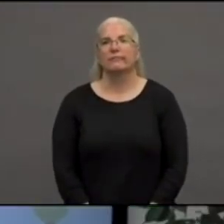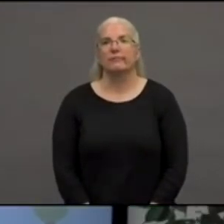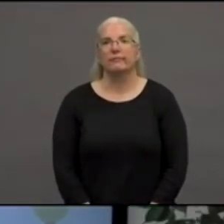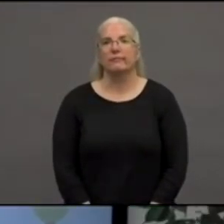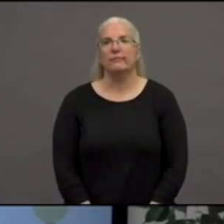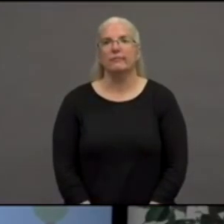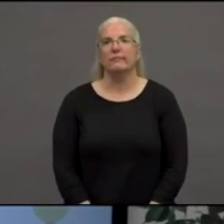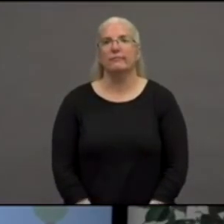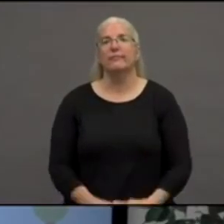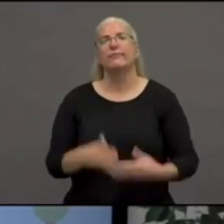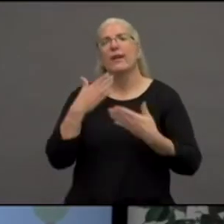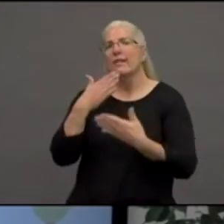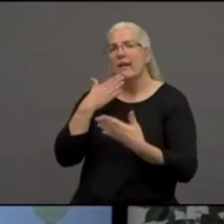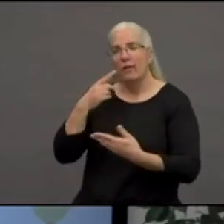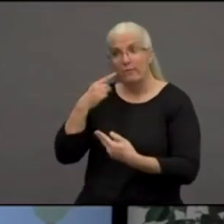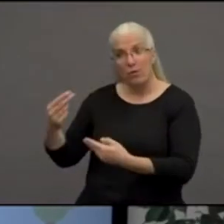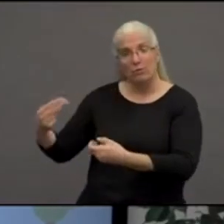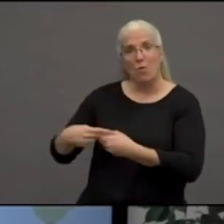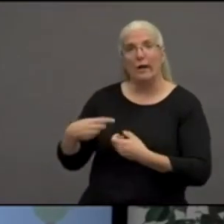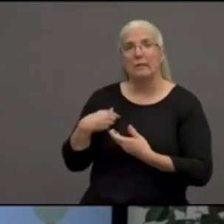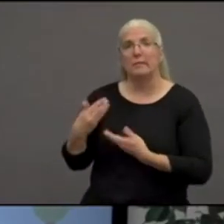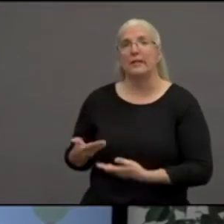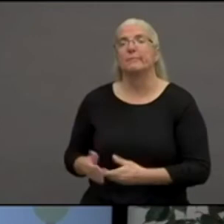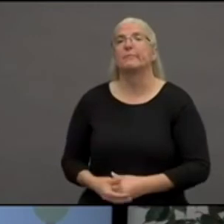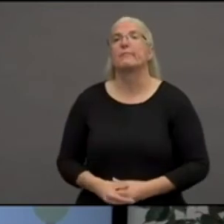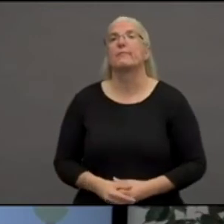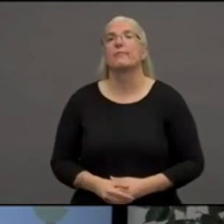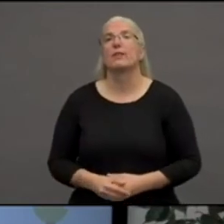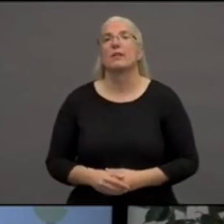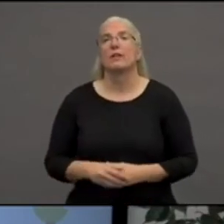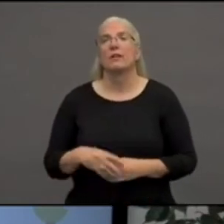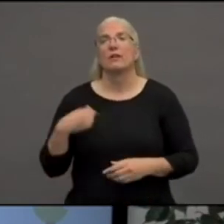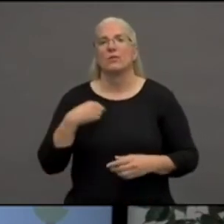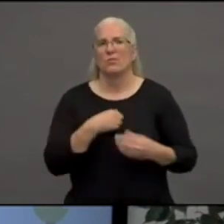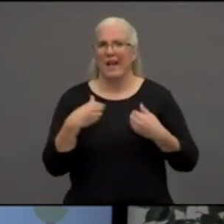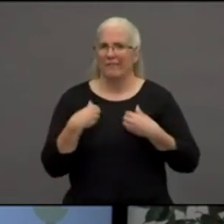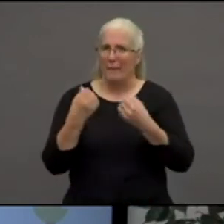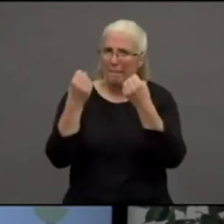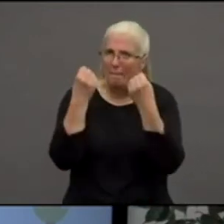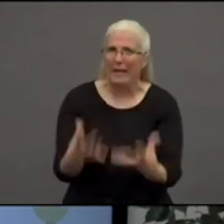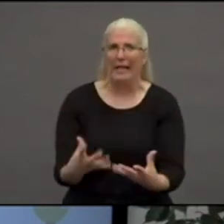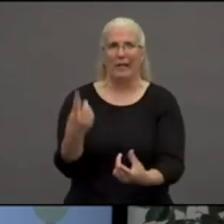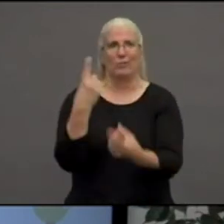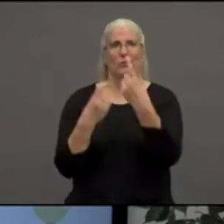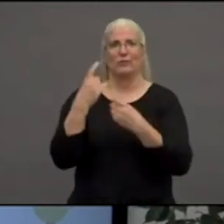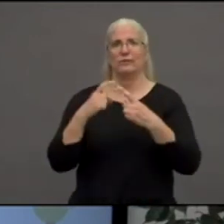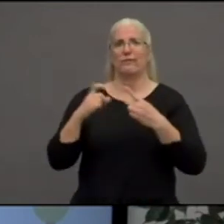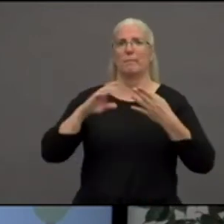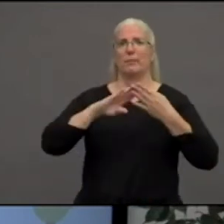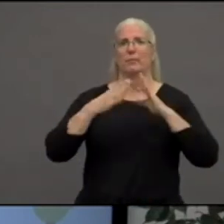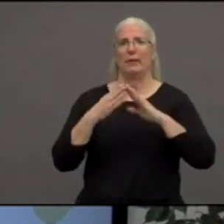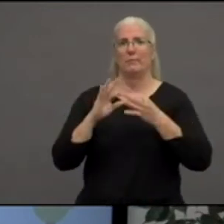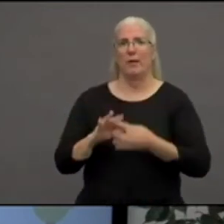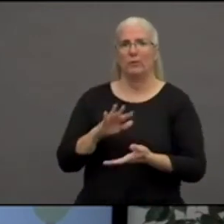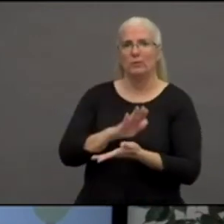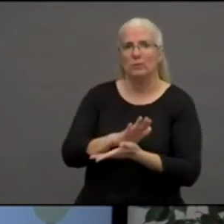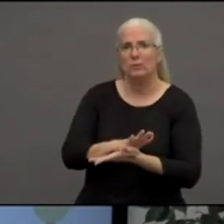thanks for being here. So we are getting a lot of questions. We've been getting questions for months, even